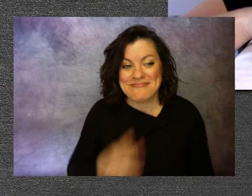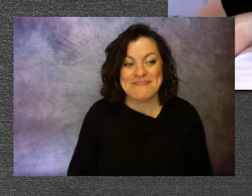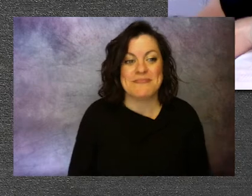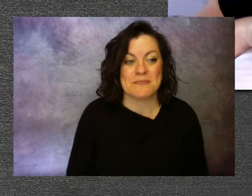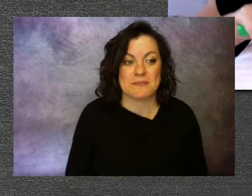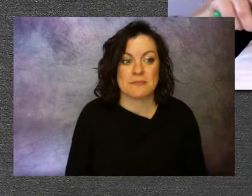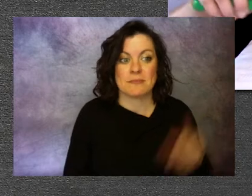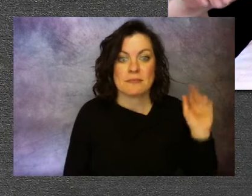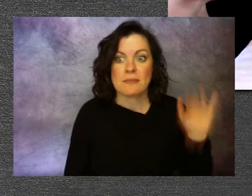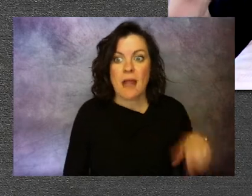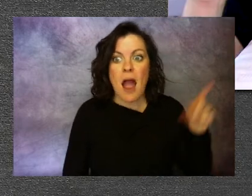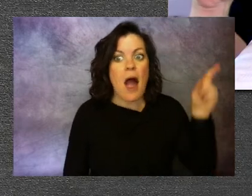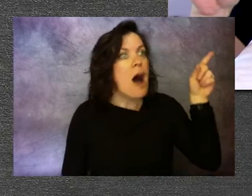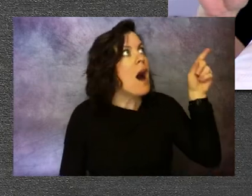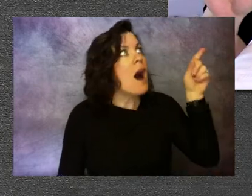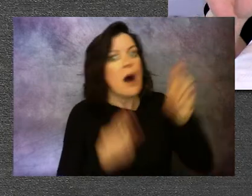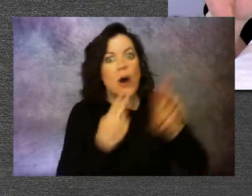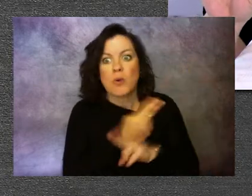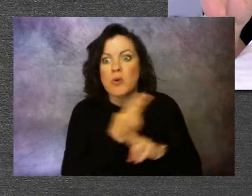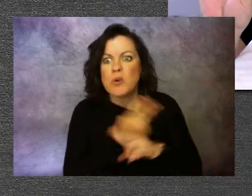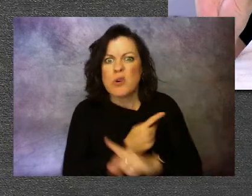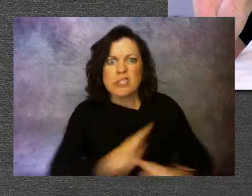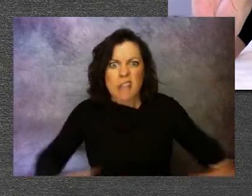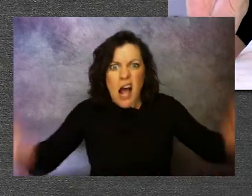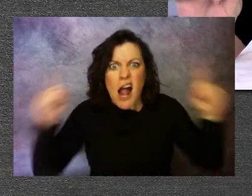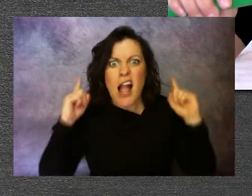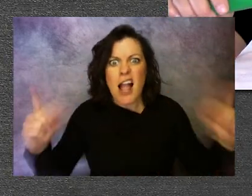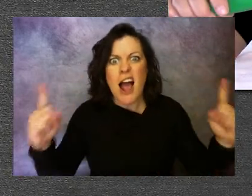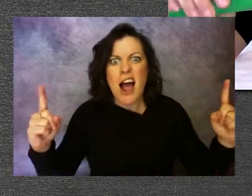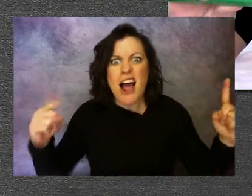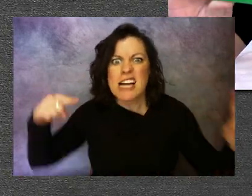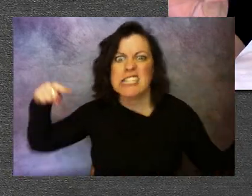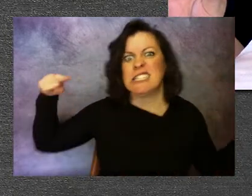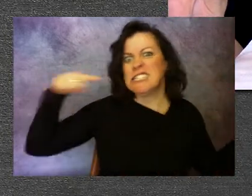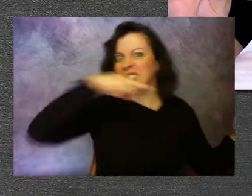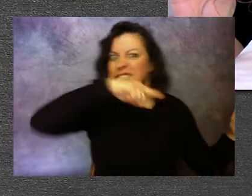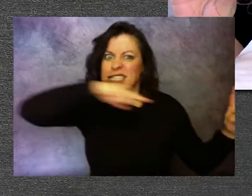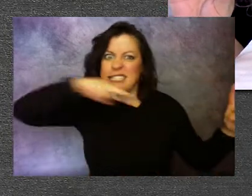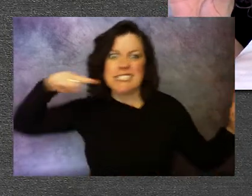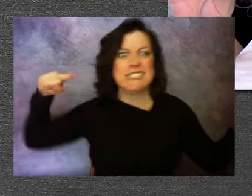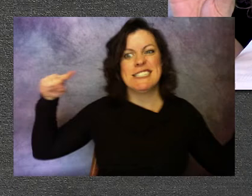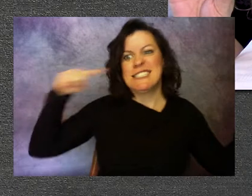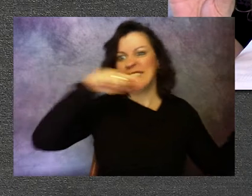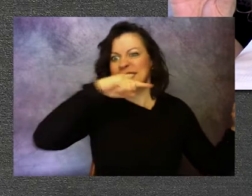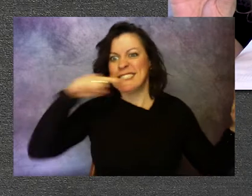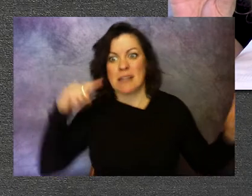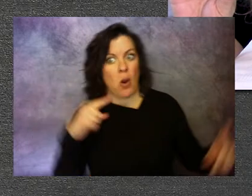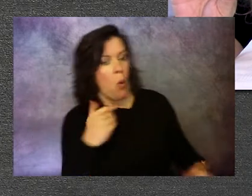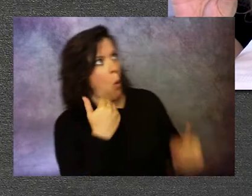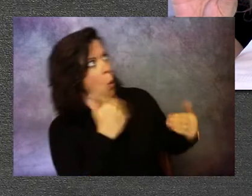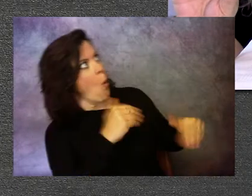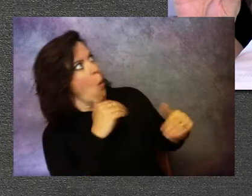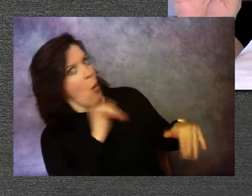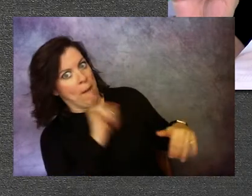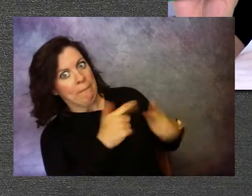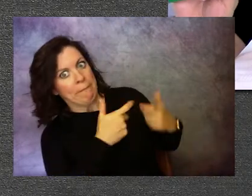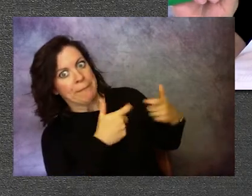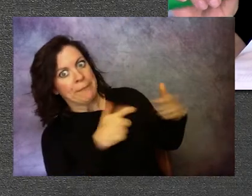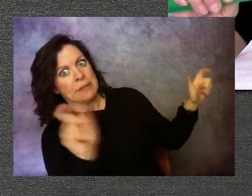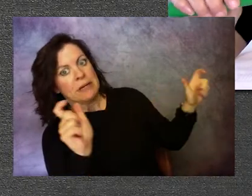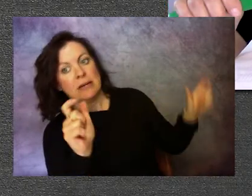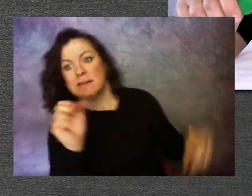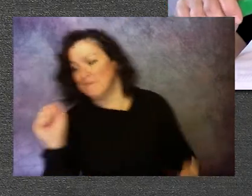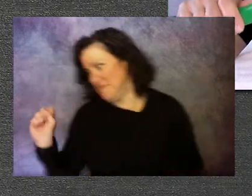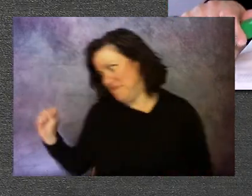song, we're going to use this giant toothbrush. Whoa, that was big. It is